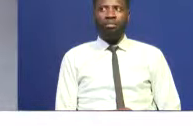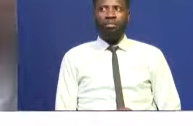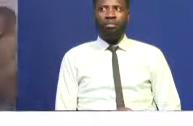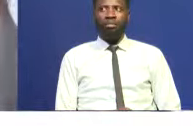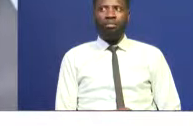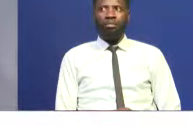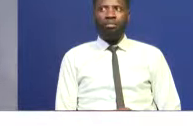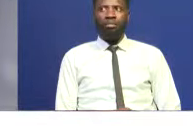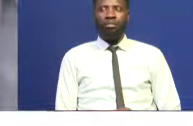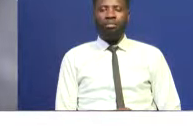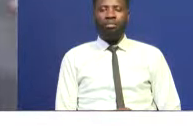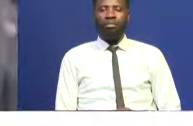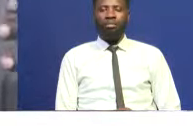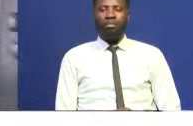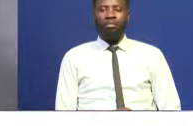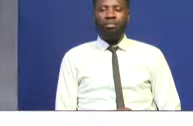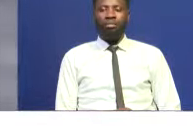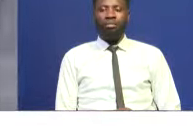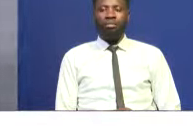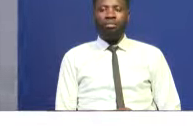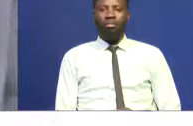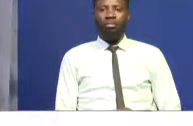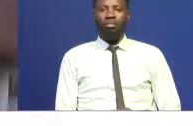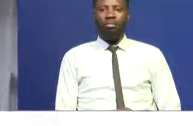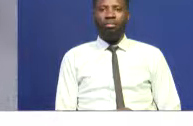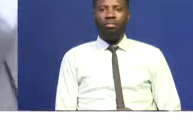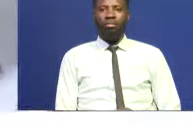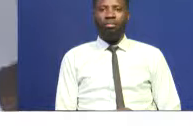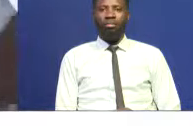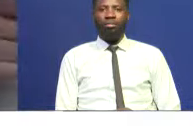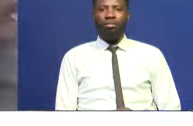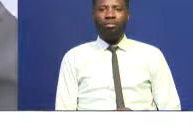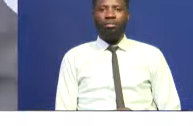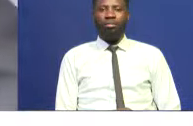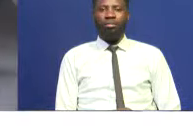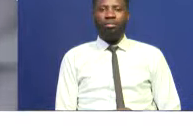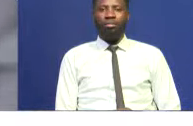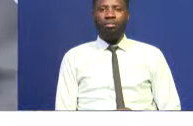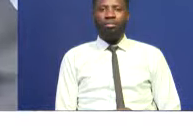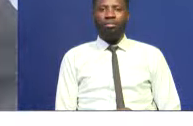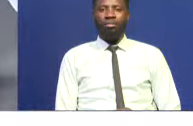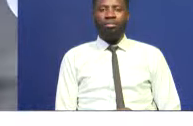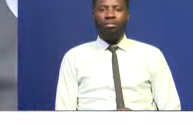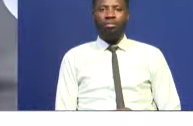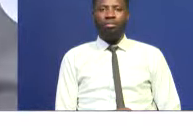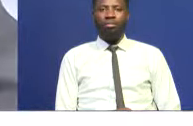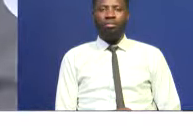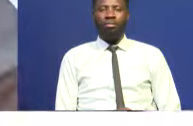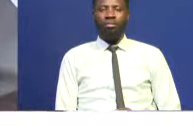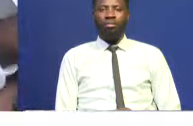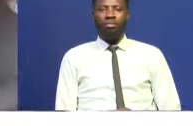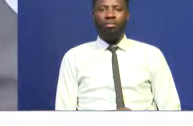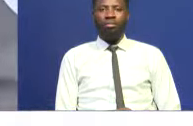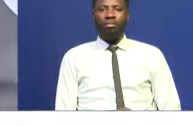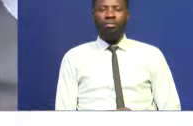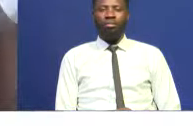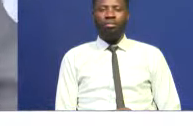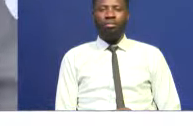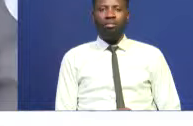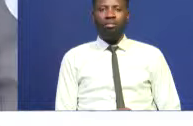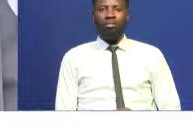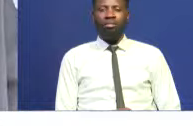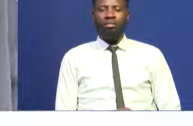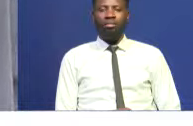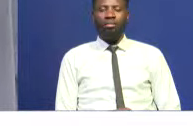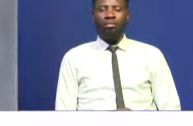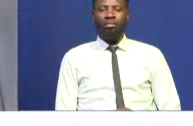pia nilipomtongoza na akaona ni vizuri tukue pamoja in a relationship, akadecide tuende kwa wazazi